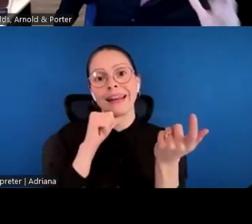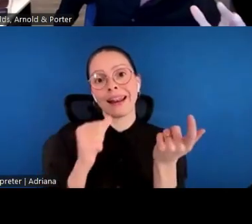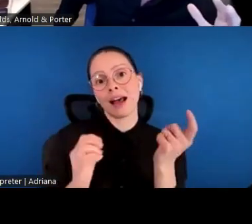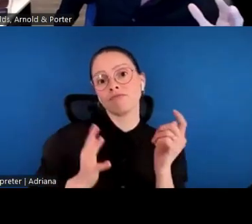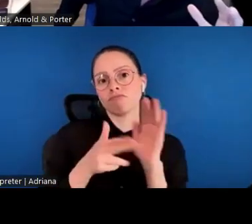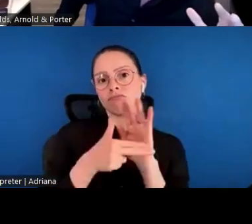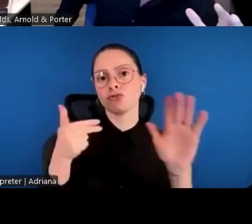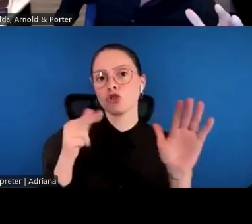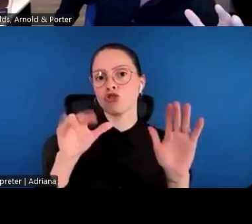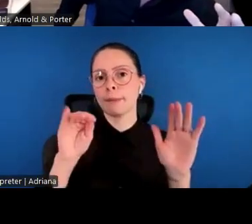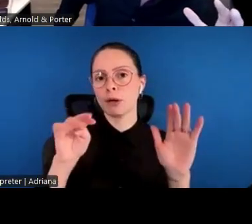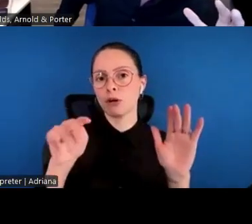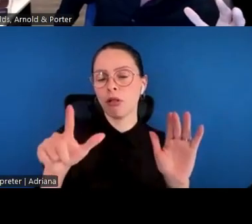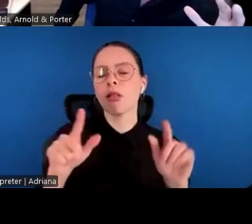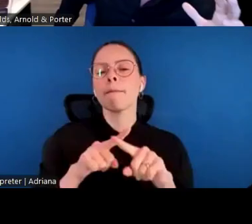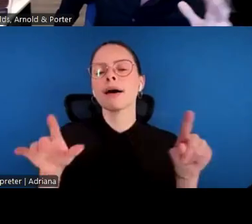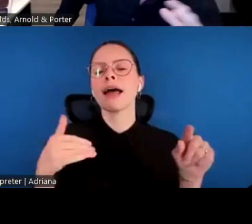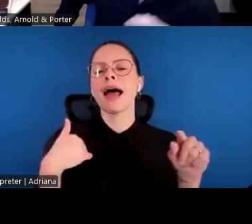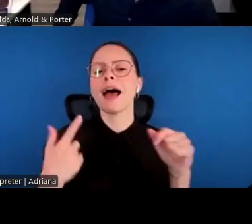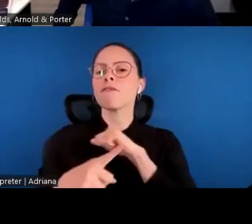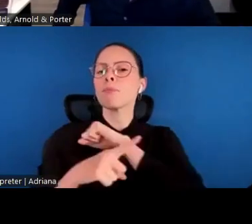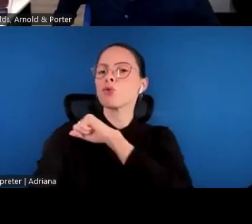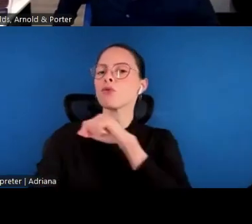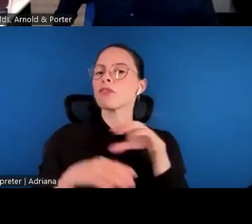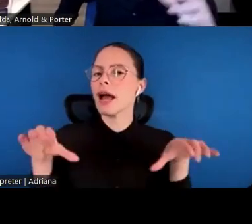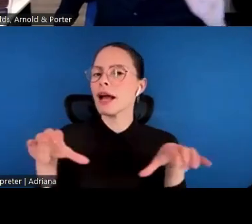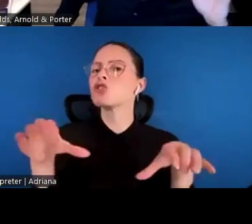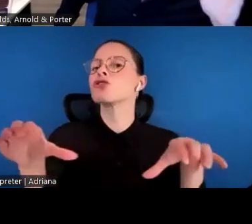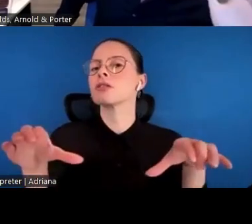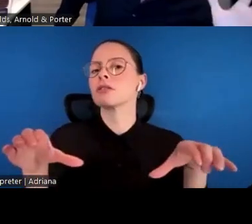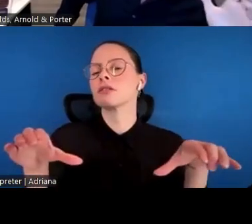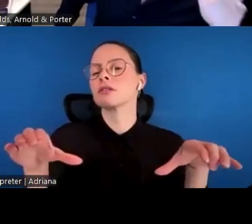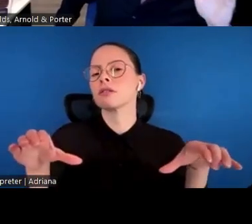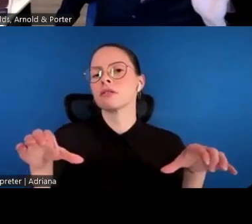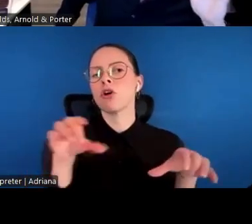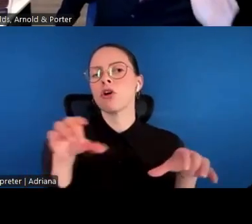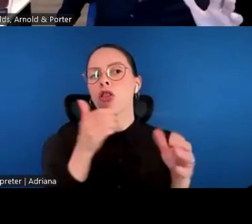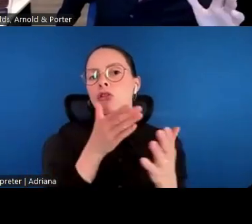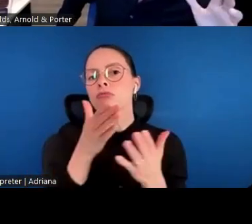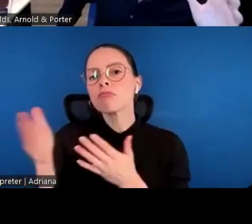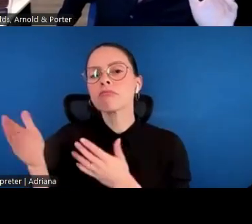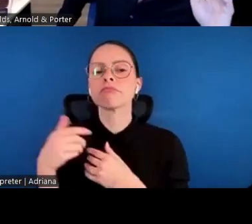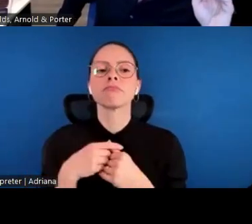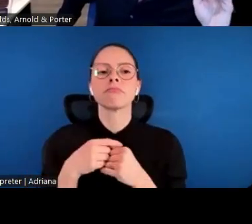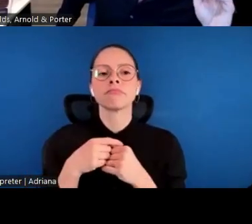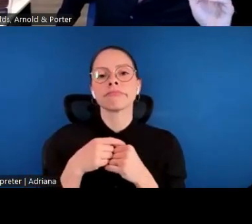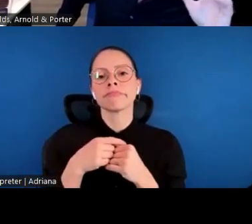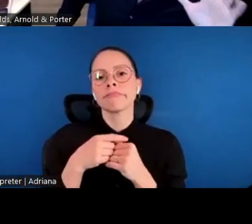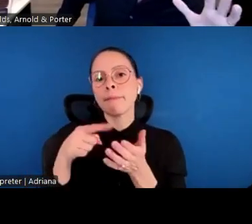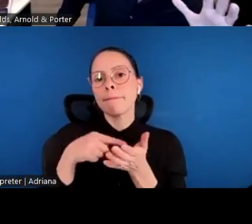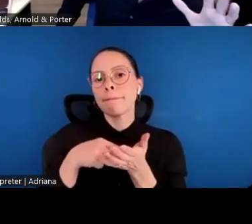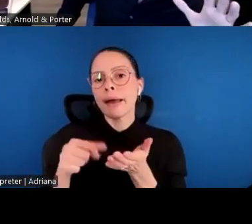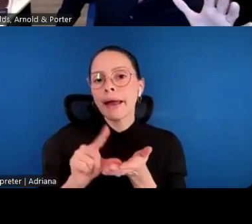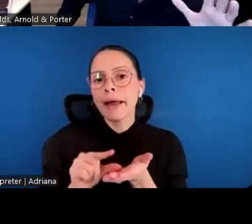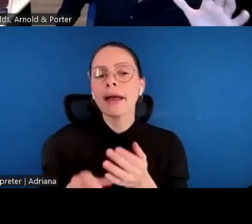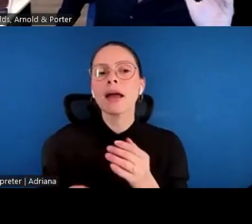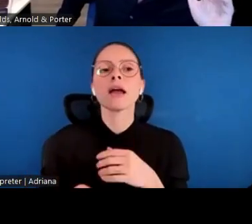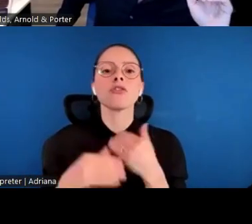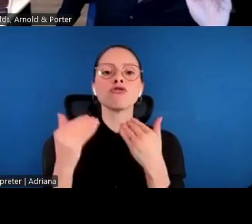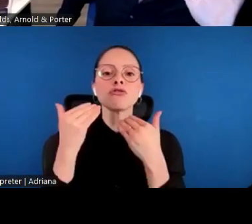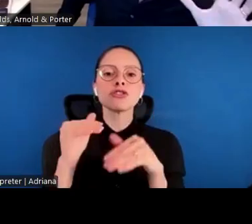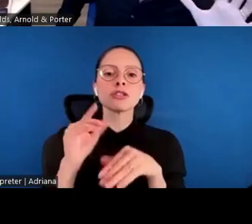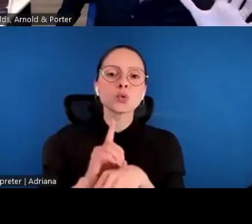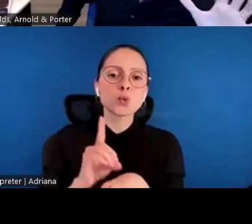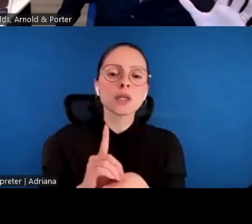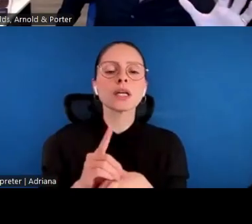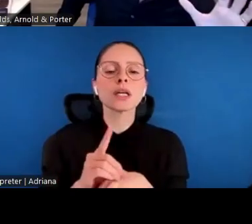there are some punitive actions that can also be taken, taking away pay, restriction to duty, restriction on duty,